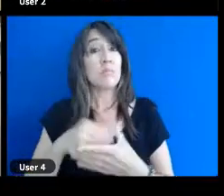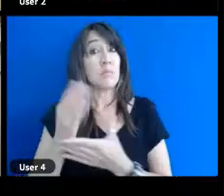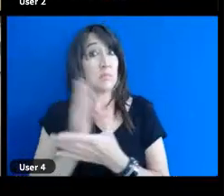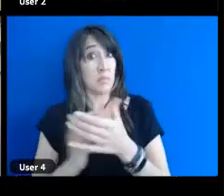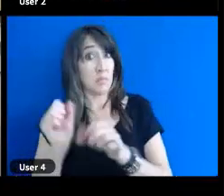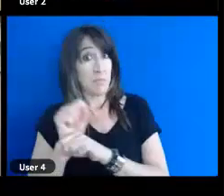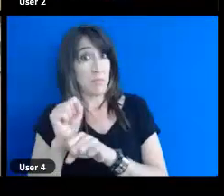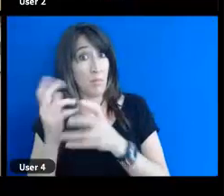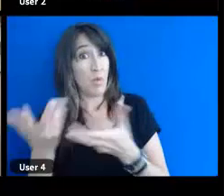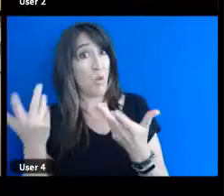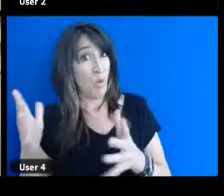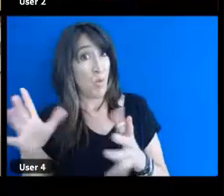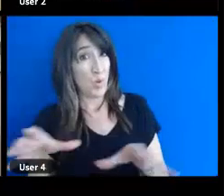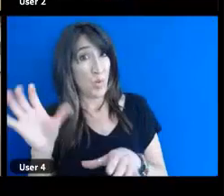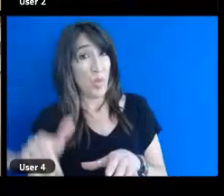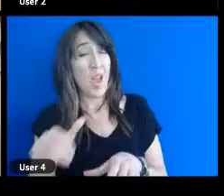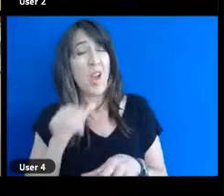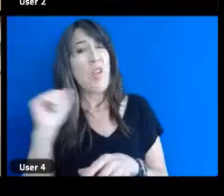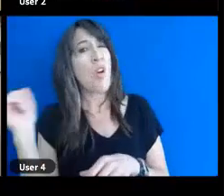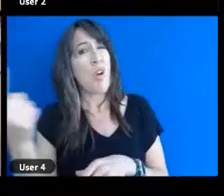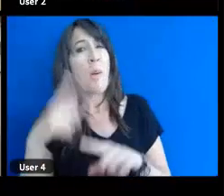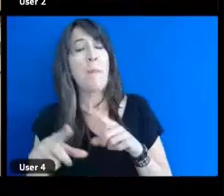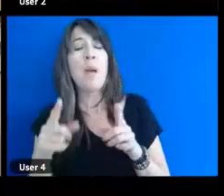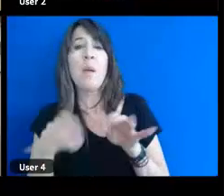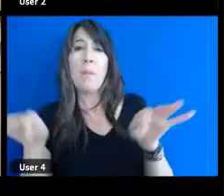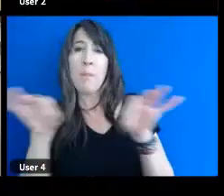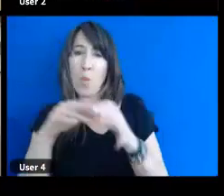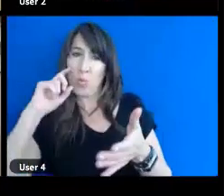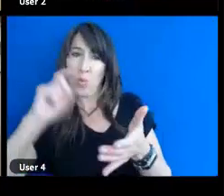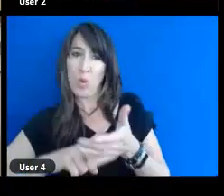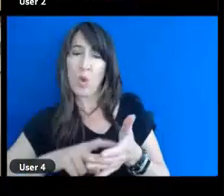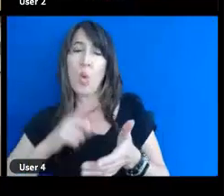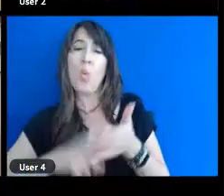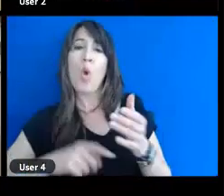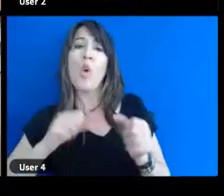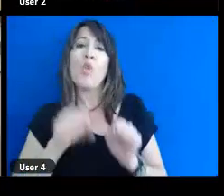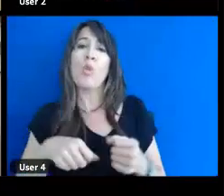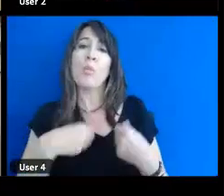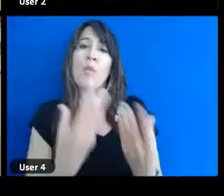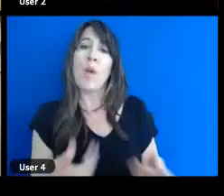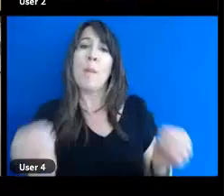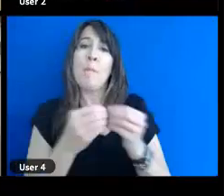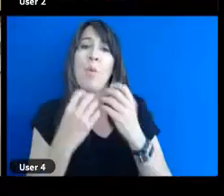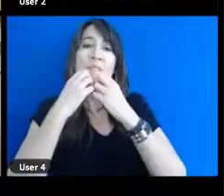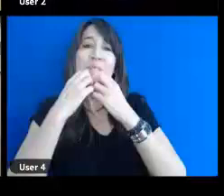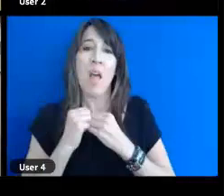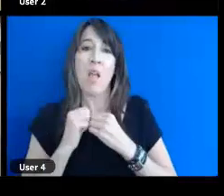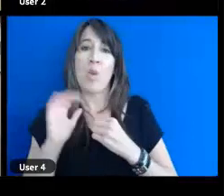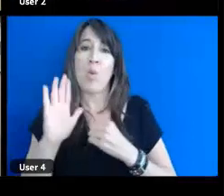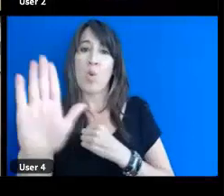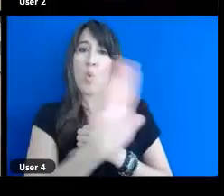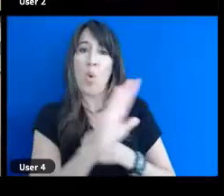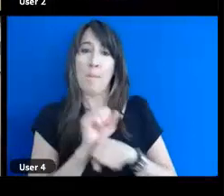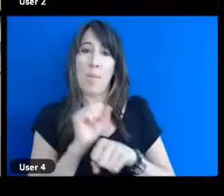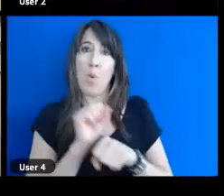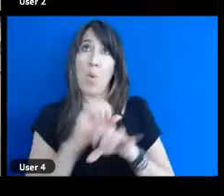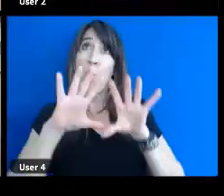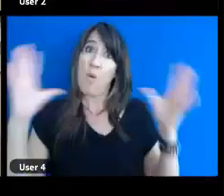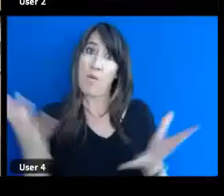things that employers are already doing, not all of them though. And so it's important to take a look at what might